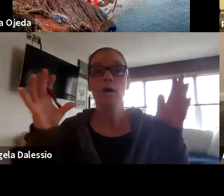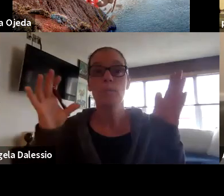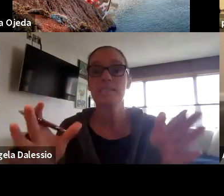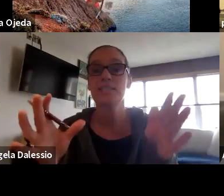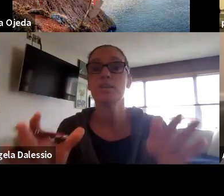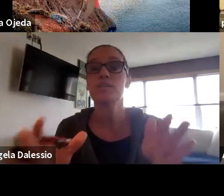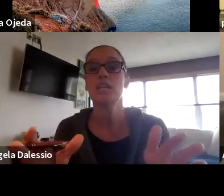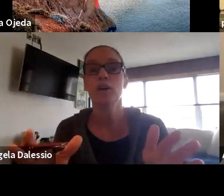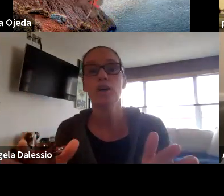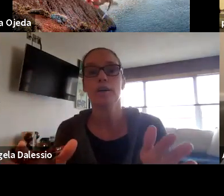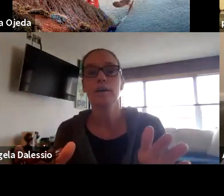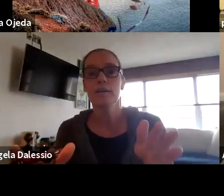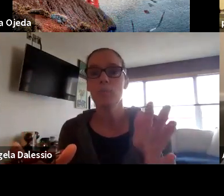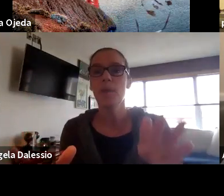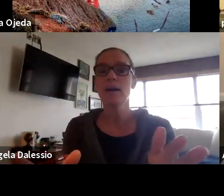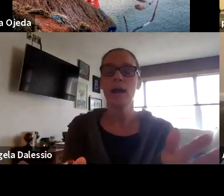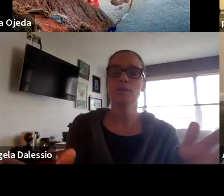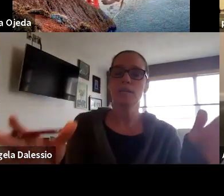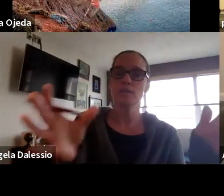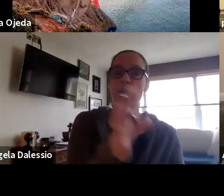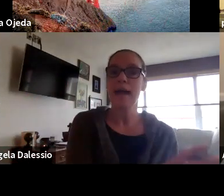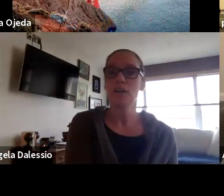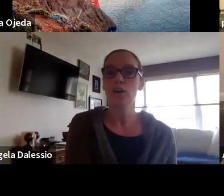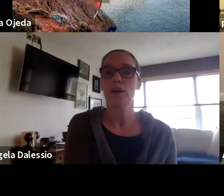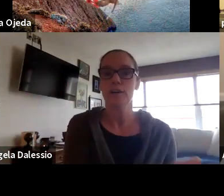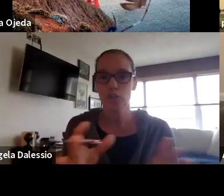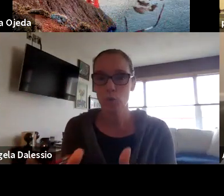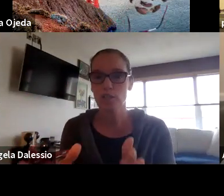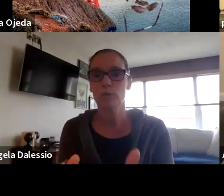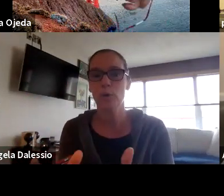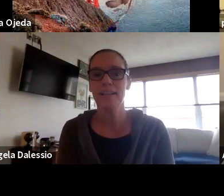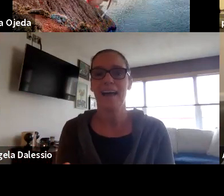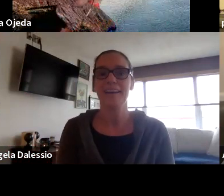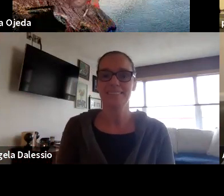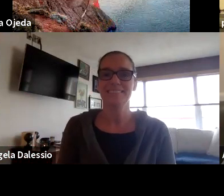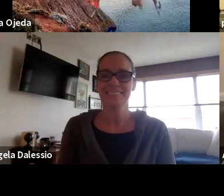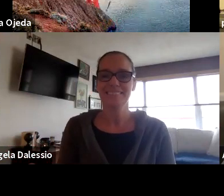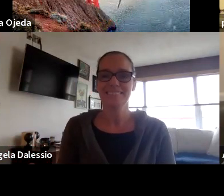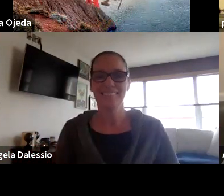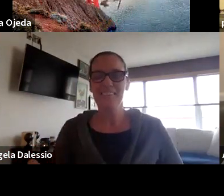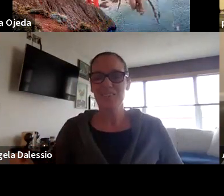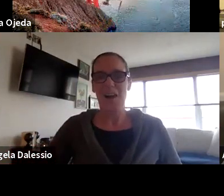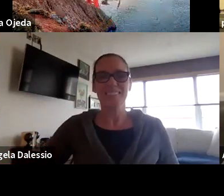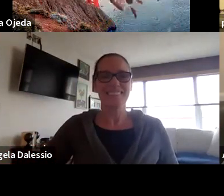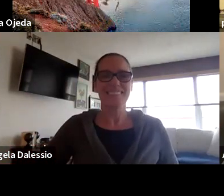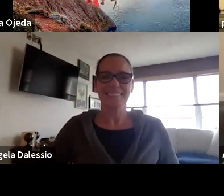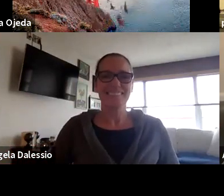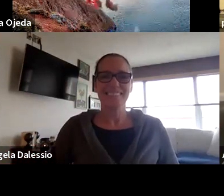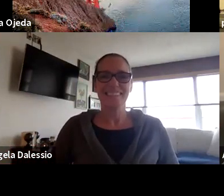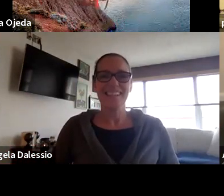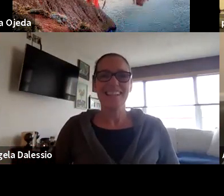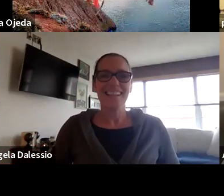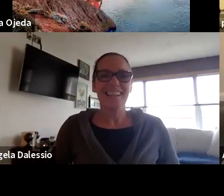her, but still see her. The background is hiding her, and she wants to avoid that. You can see you. There's a